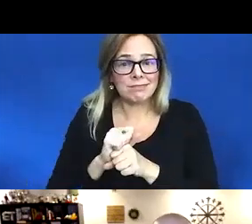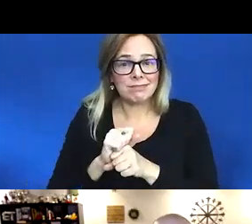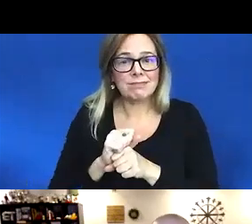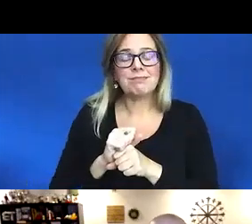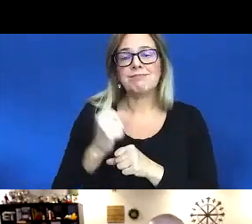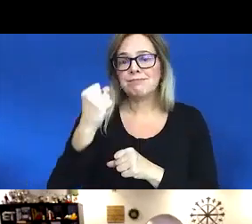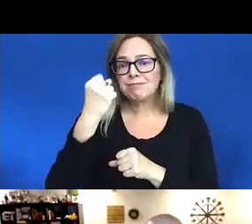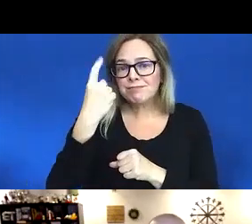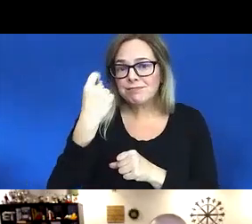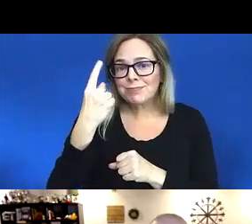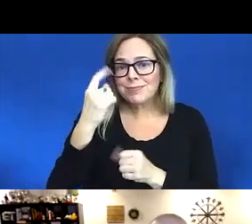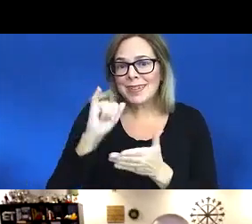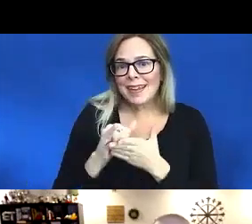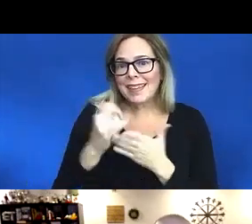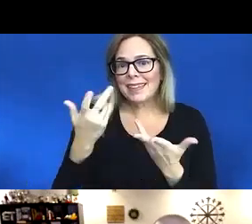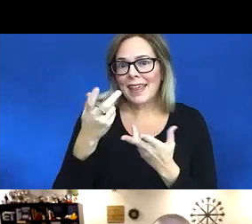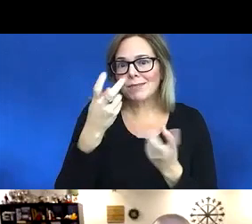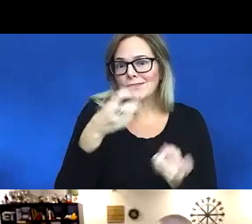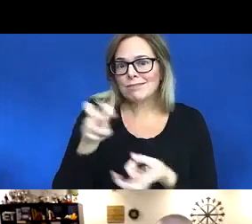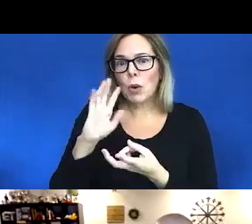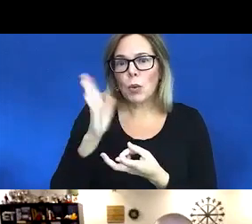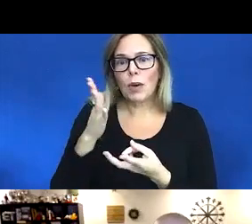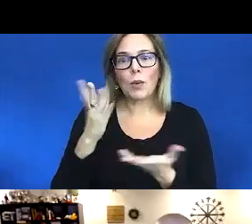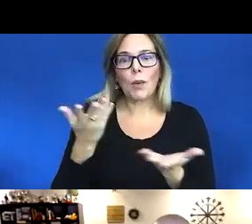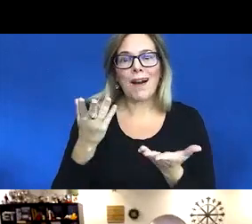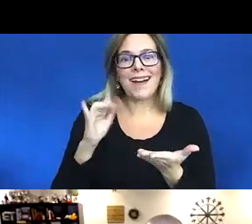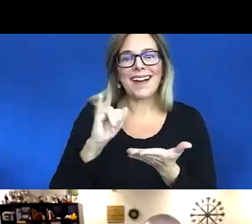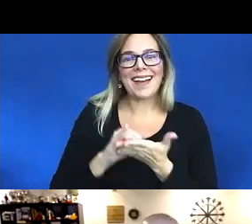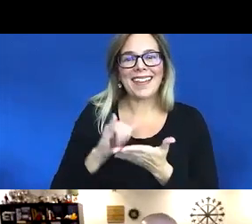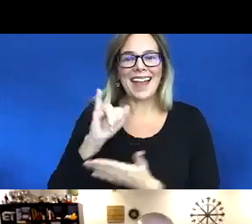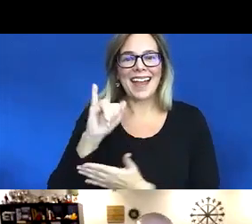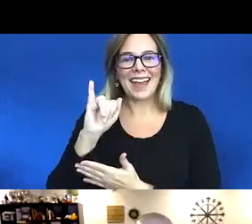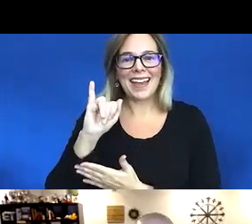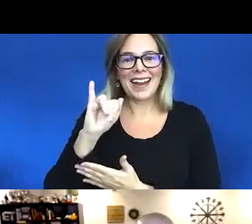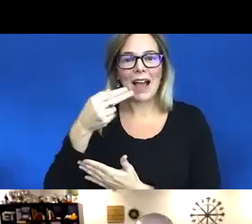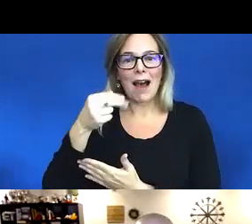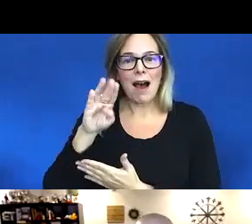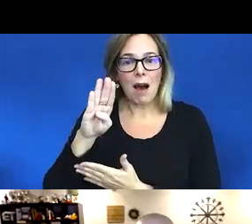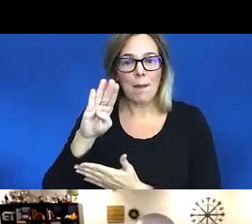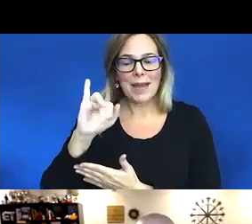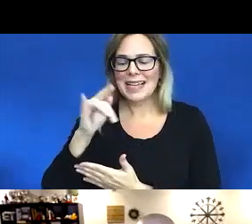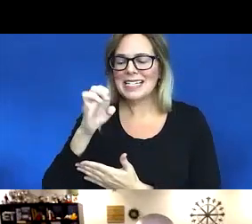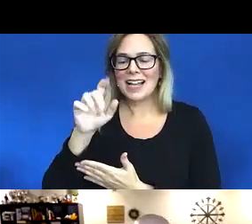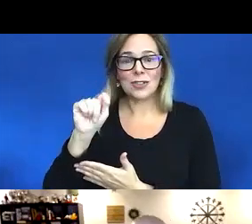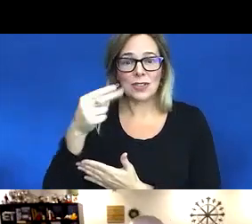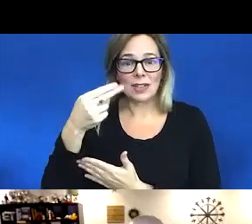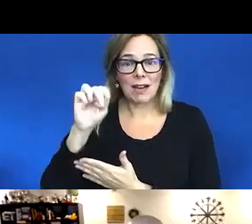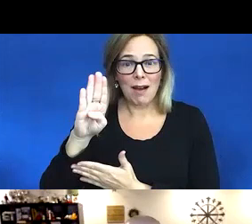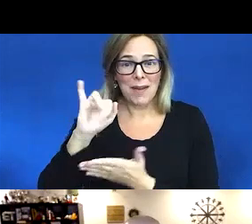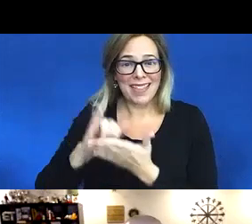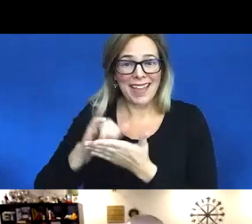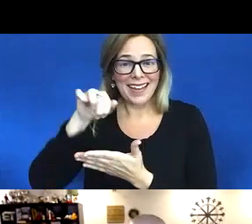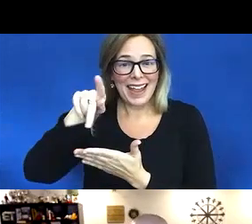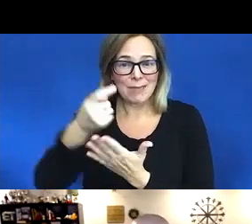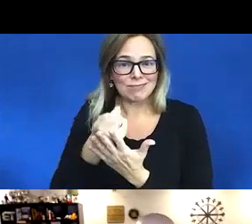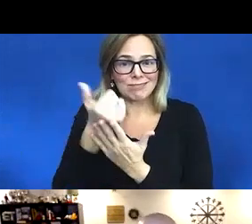of your transition will be uninstalling our Intelligent Hub app that you've had on your personal devices and installing